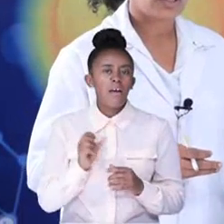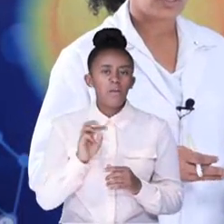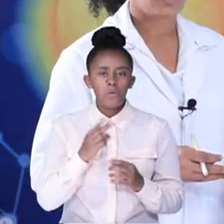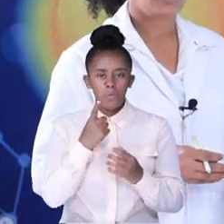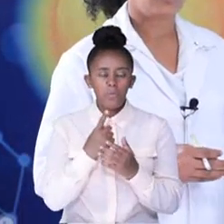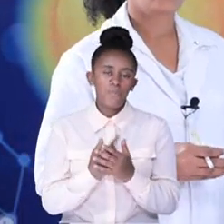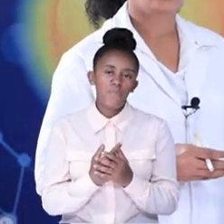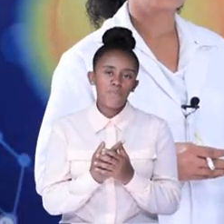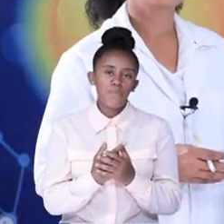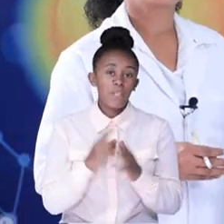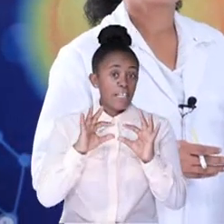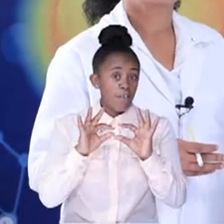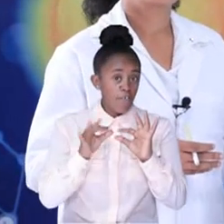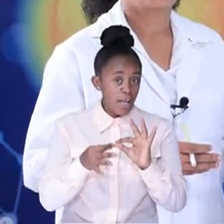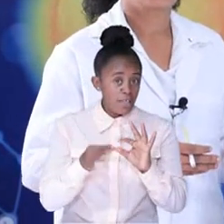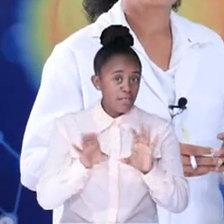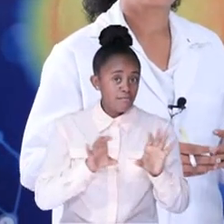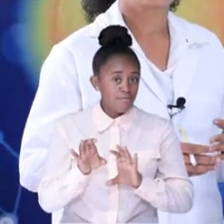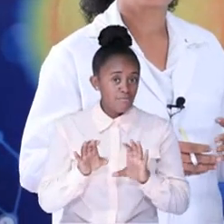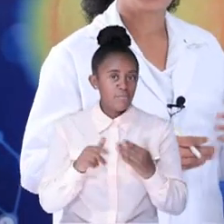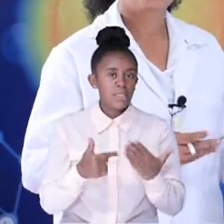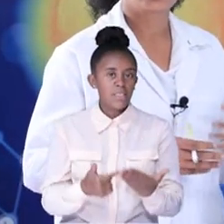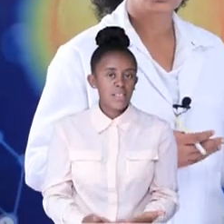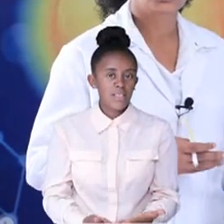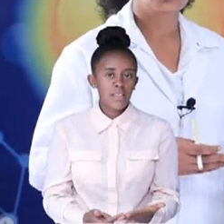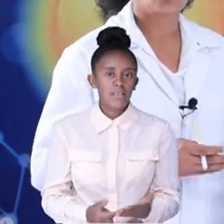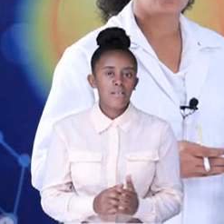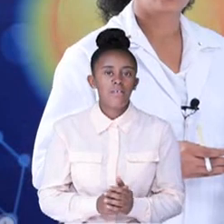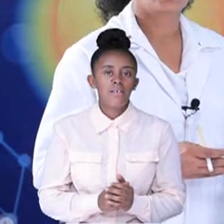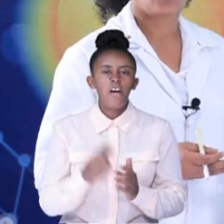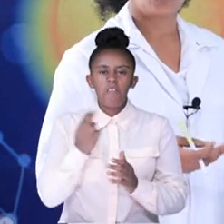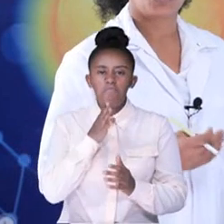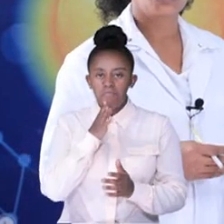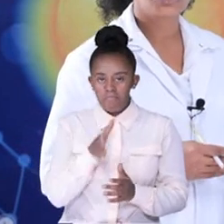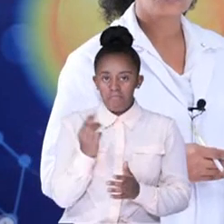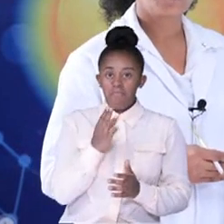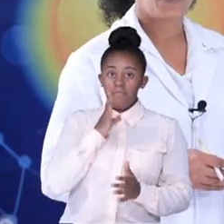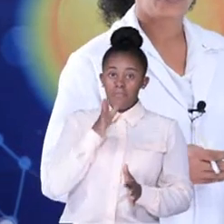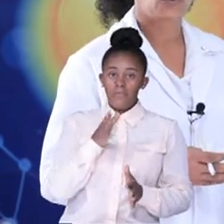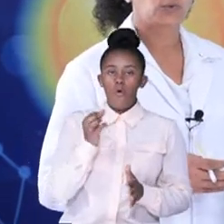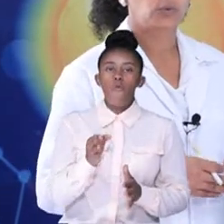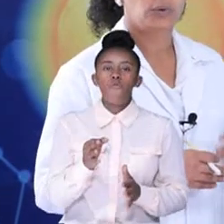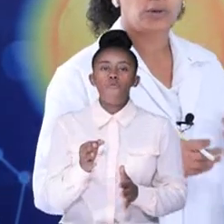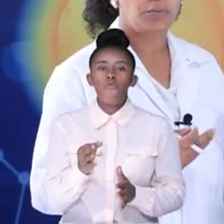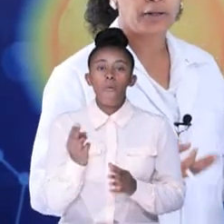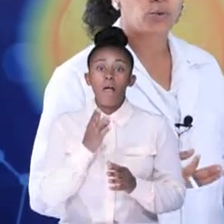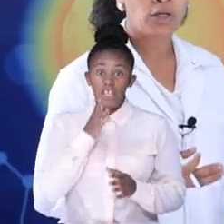have defined, these are malfunctioning of our body due